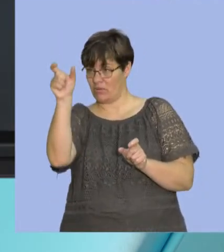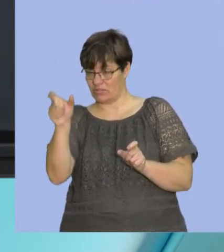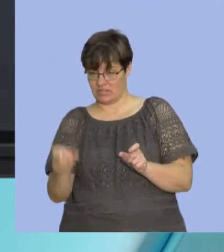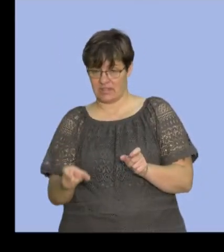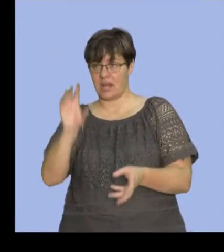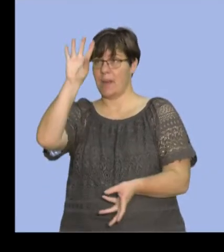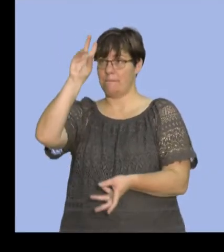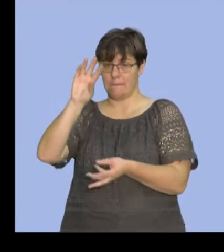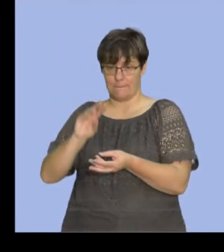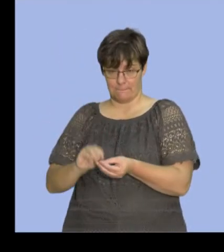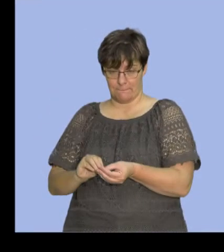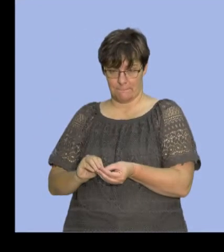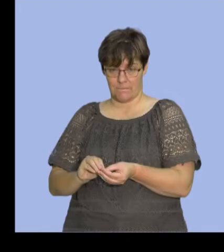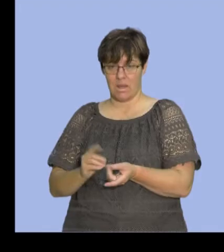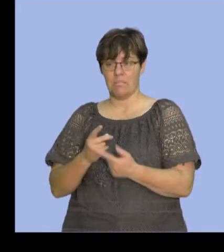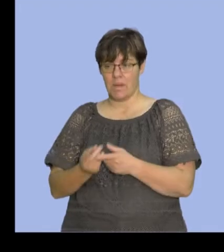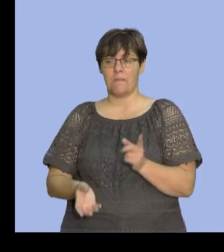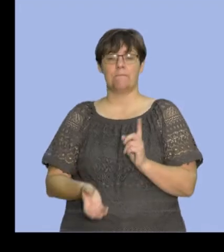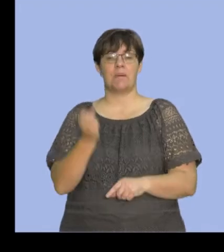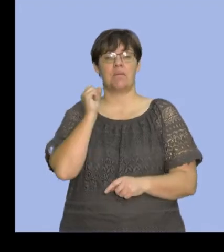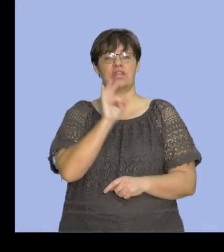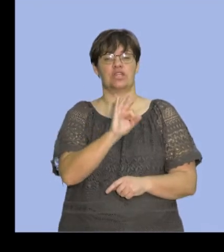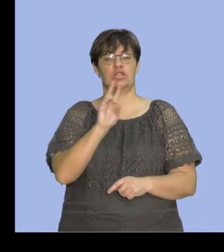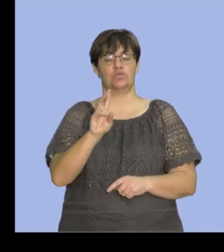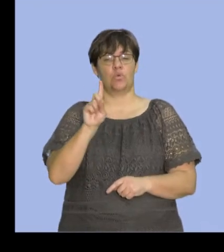up, and if I get a figure of